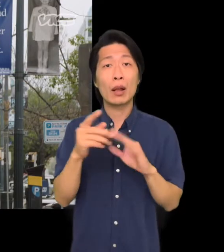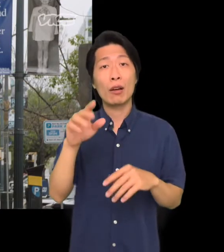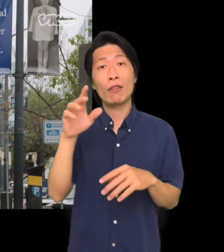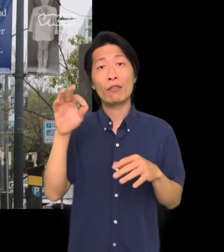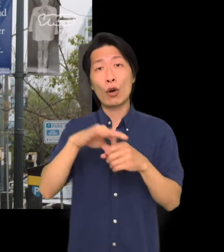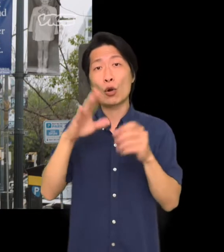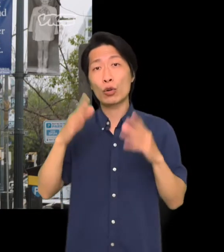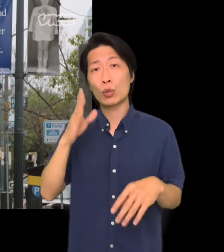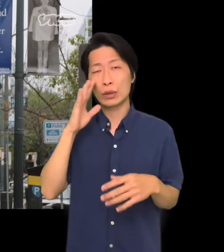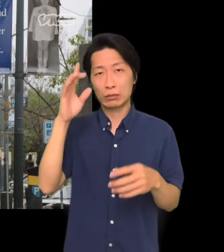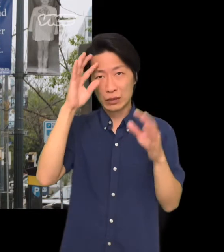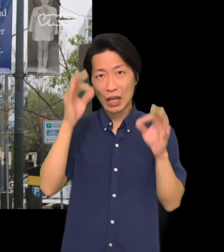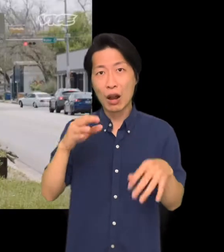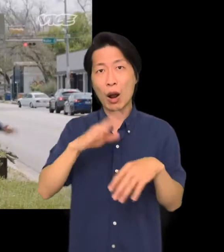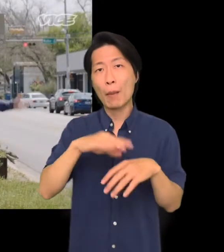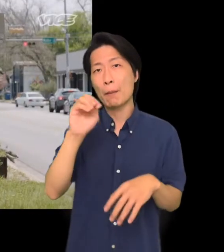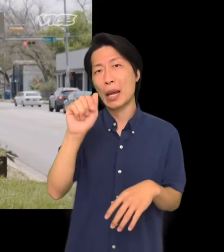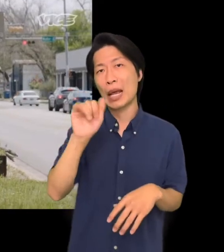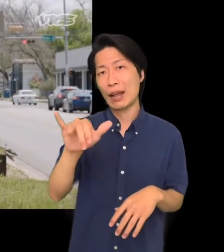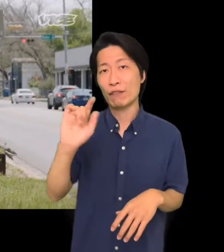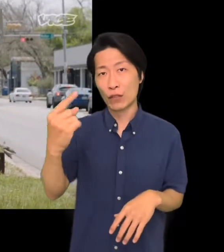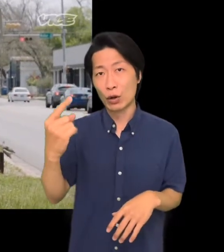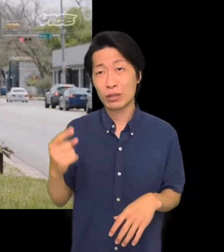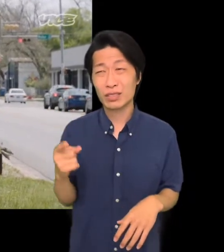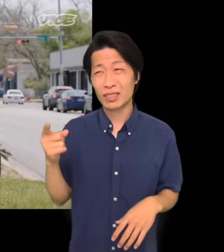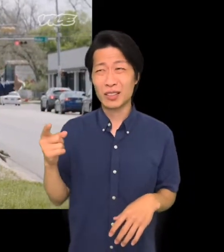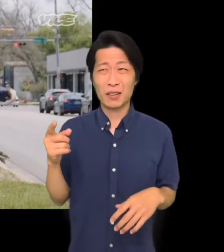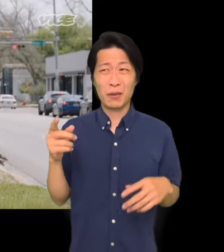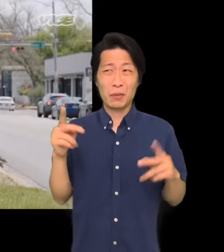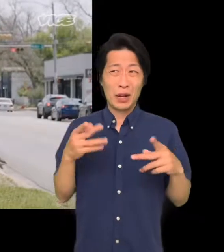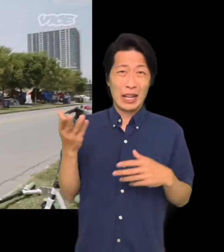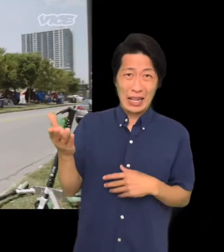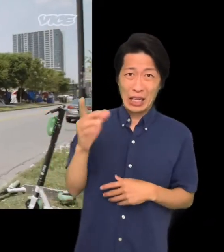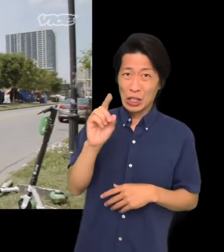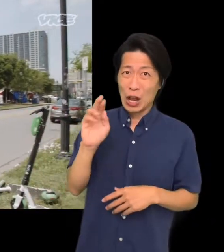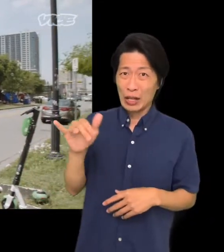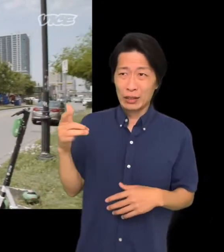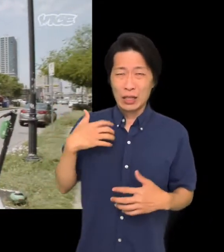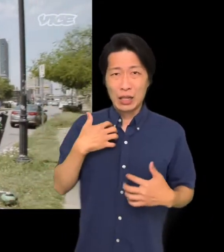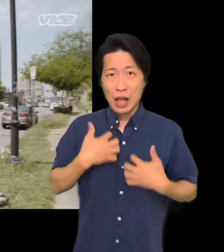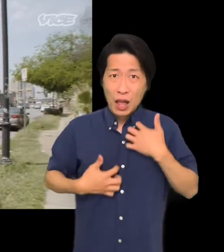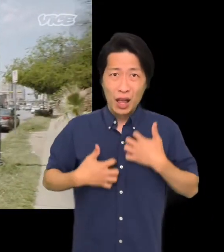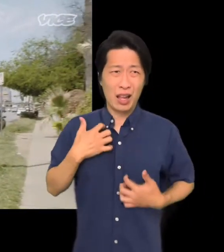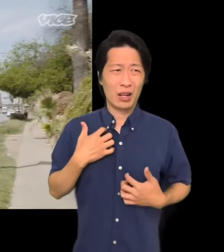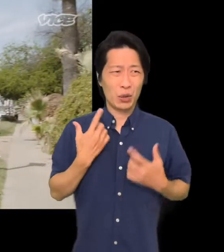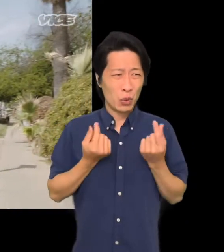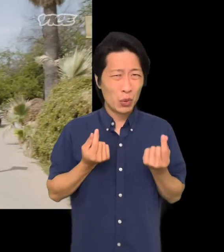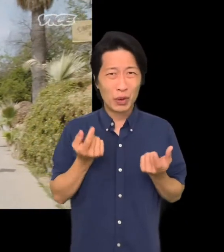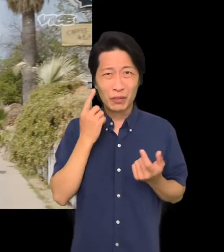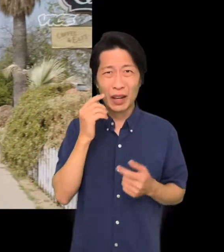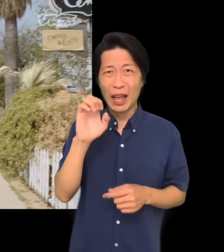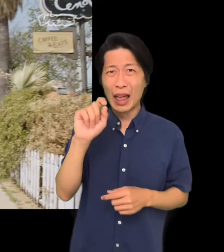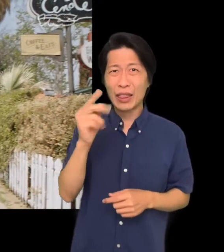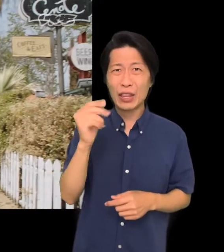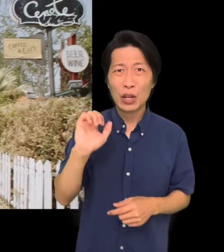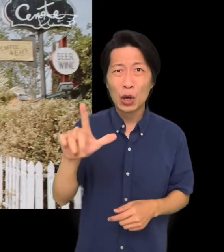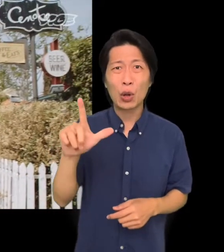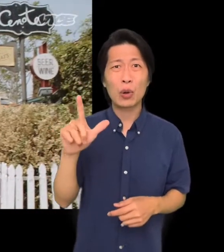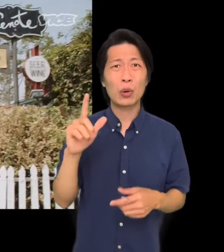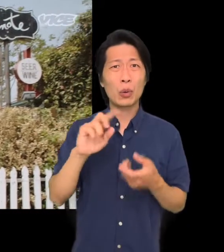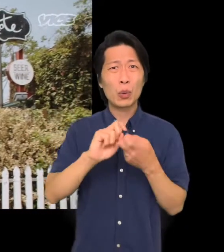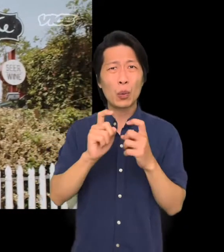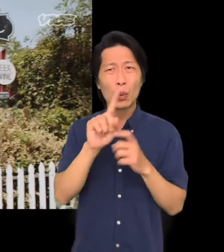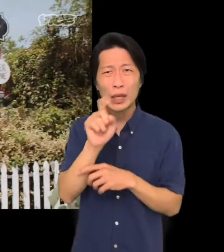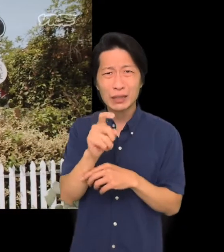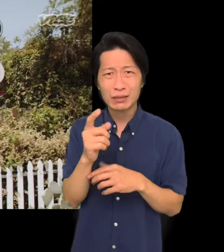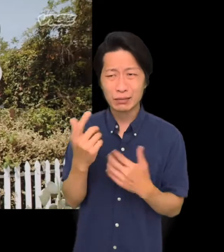May 1st. For a progressive like Knutson, it's an agonizing ethical question, one he and his neighbors confront every day.